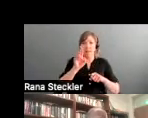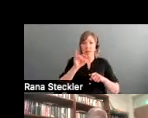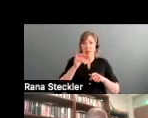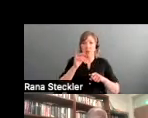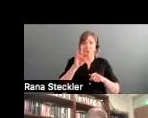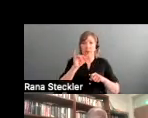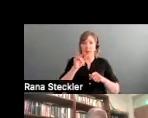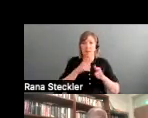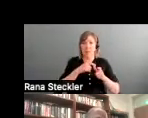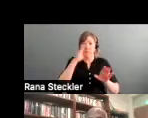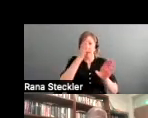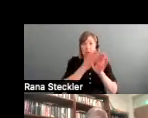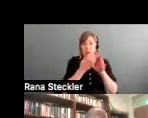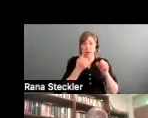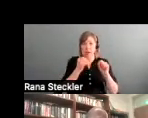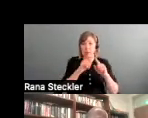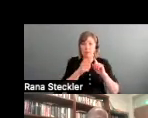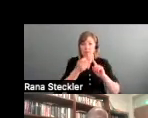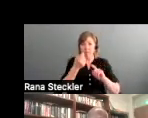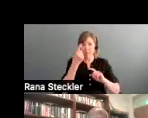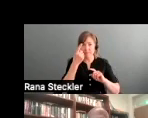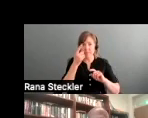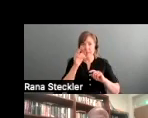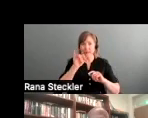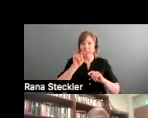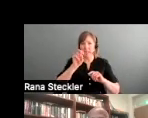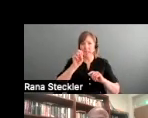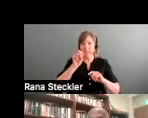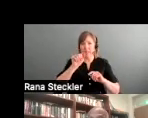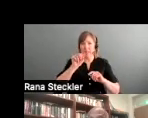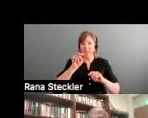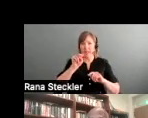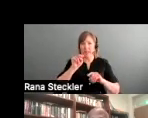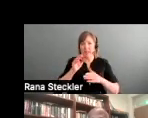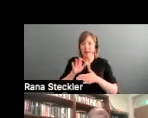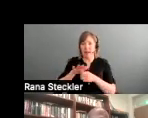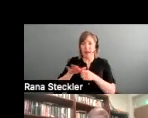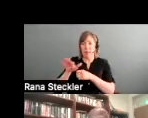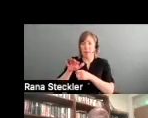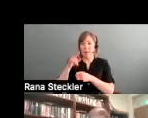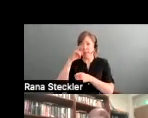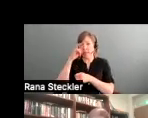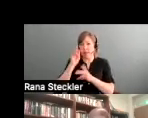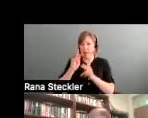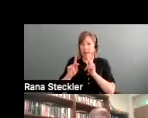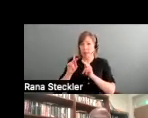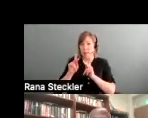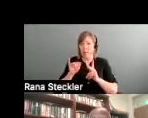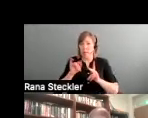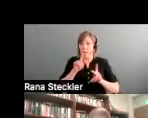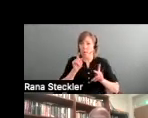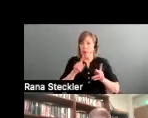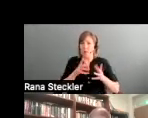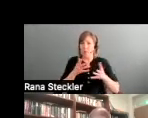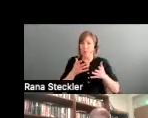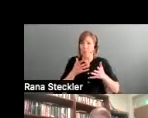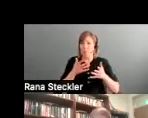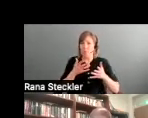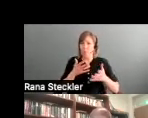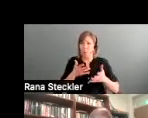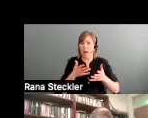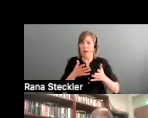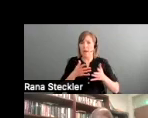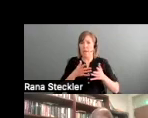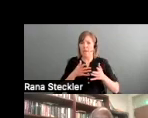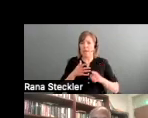attempts to comprehend insanity among Black people. And these questions of what actually constituted Black